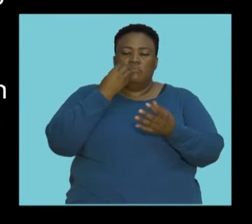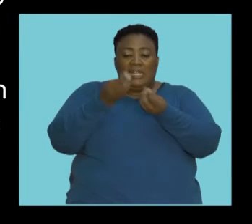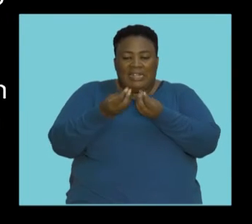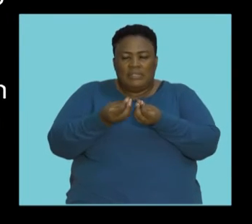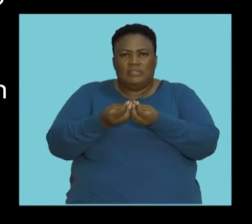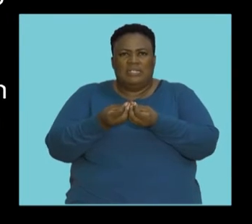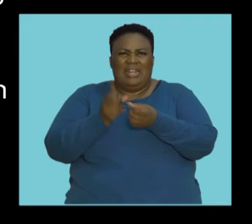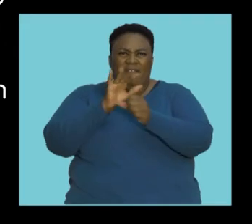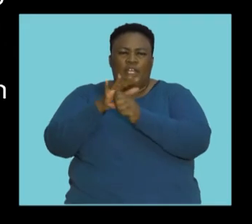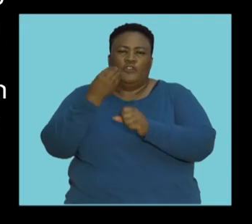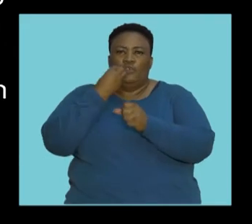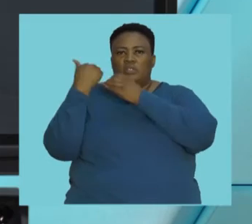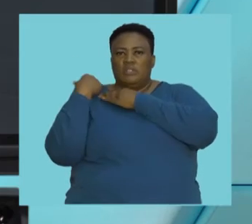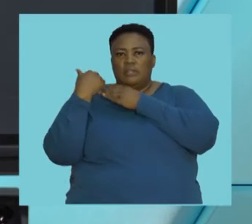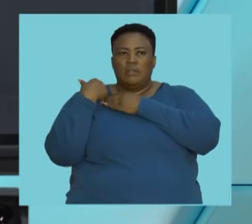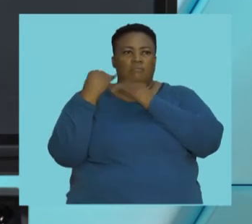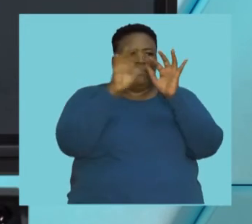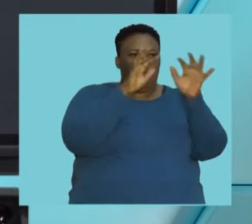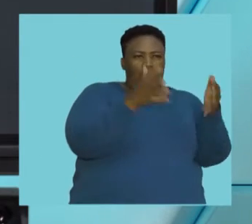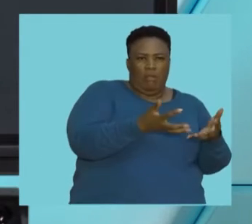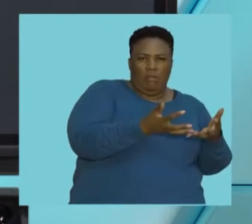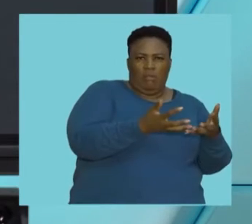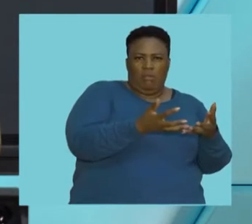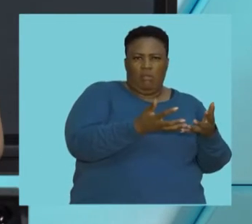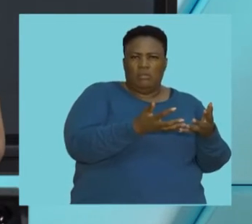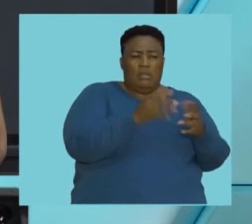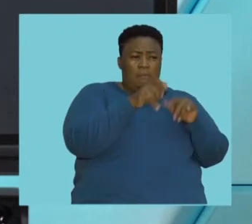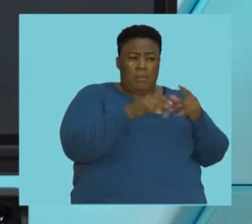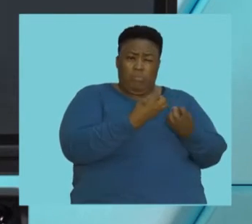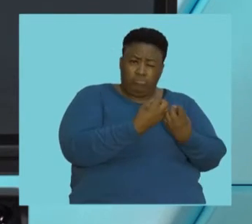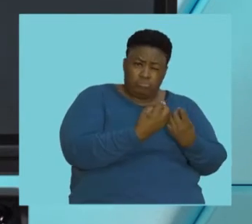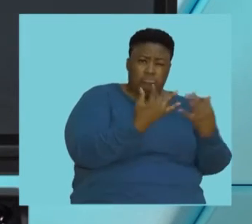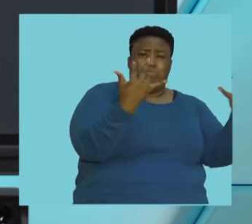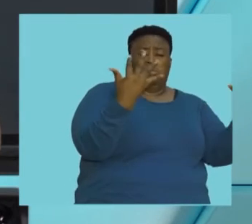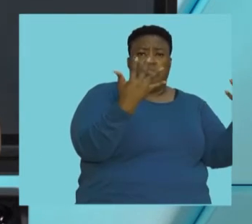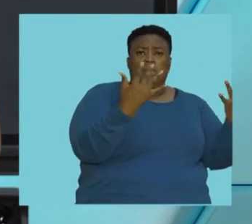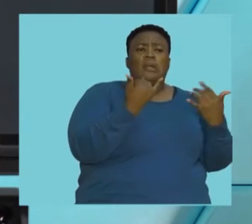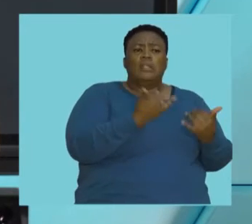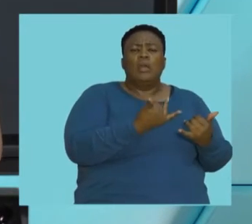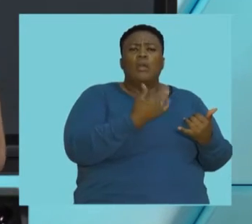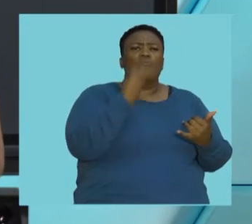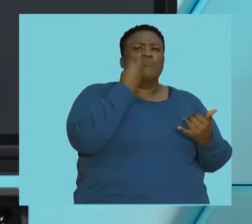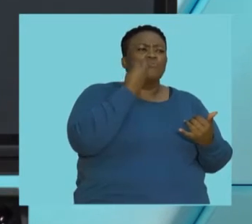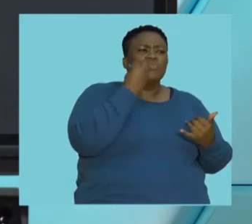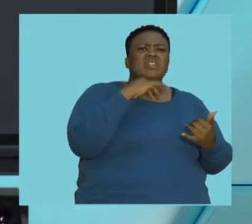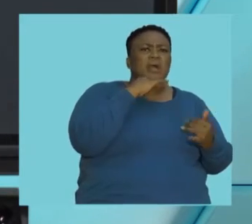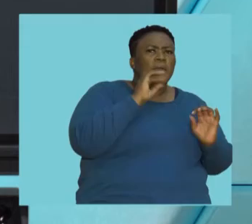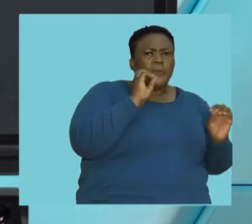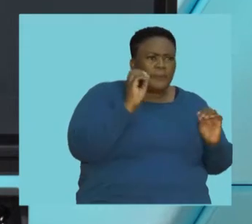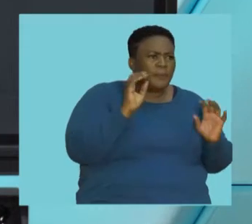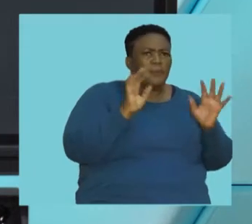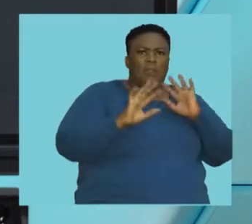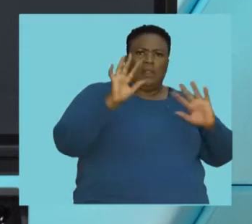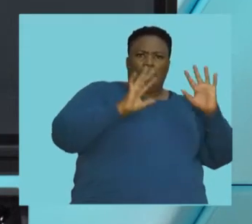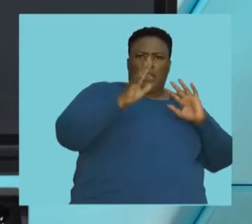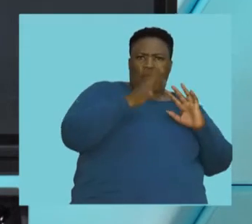at the global impact of an exceeding human population, or an exponential human population. Let's look at droughts